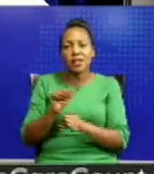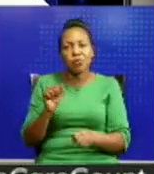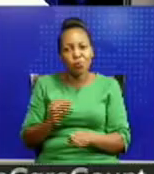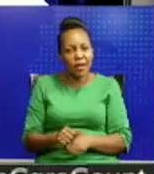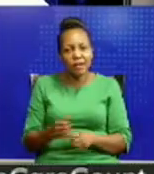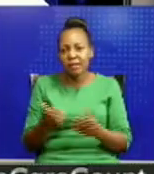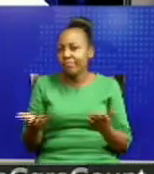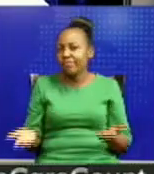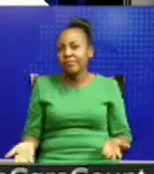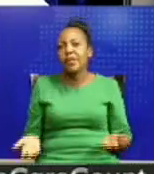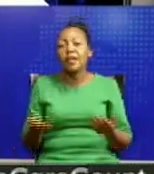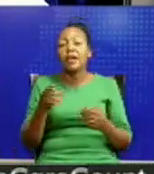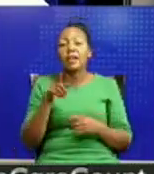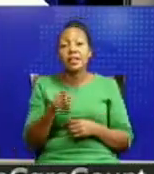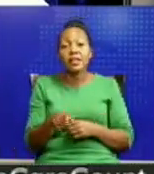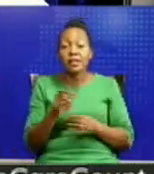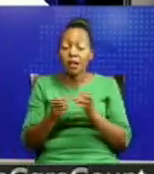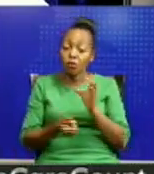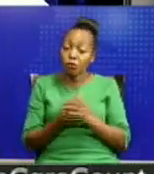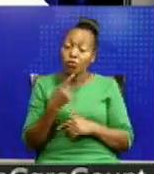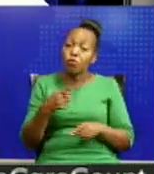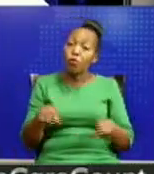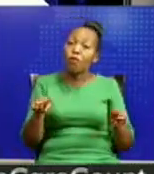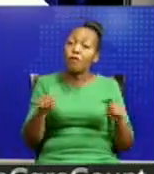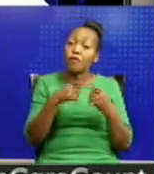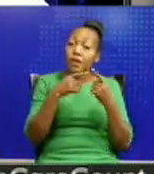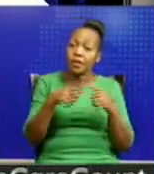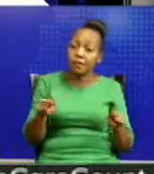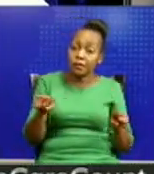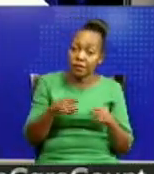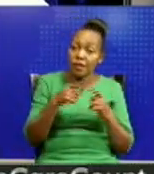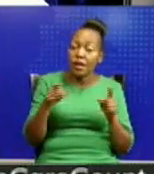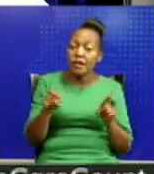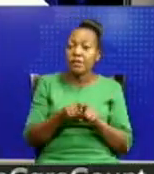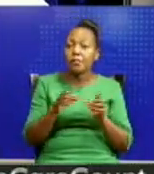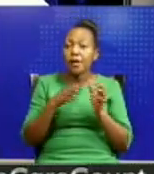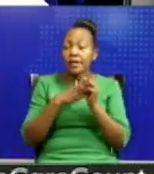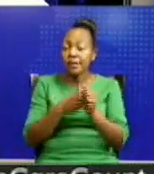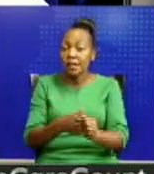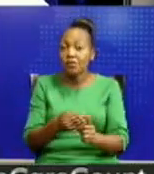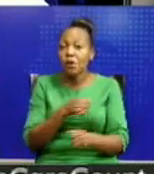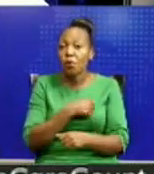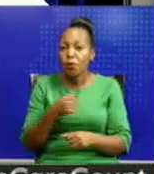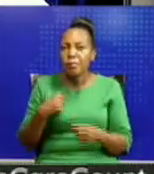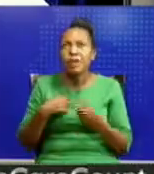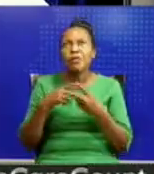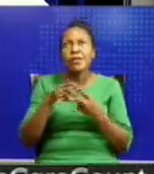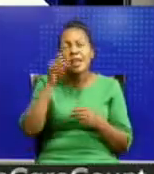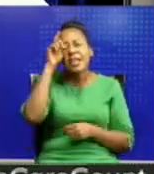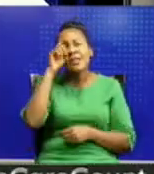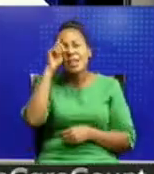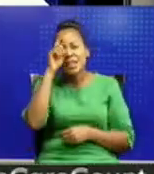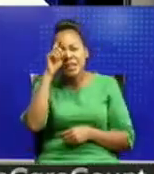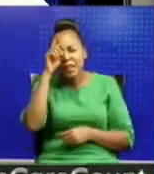actually enormous. So this has also brought conflicts, and it has led some women also to begin thinking of